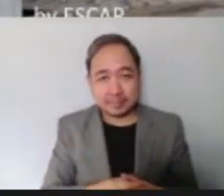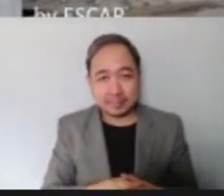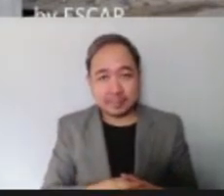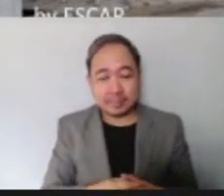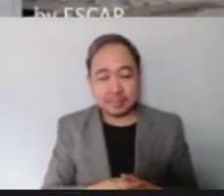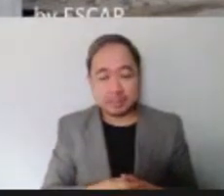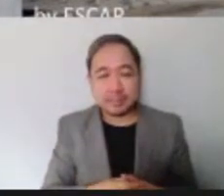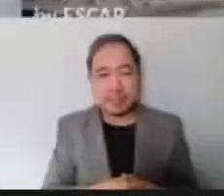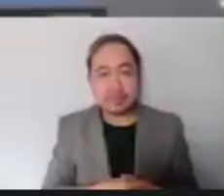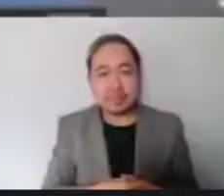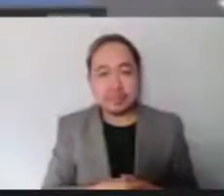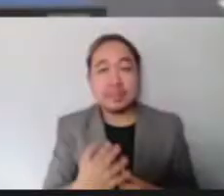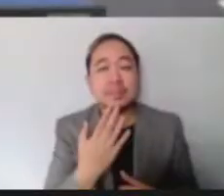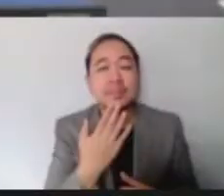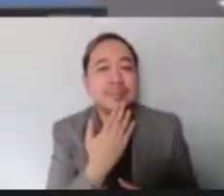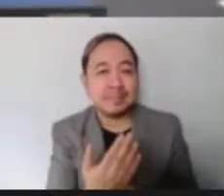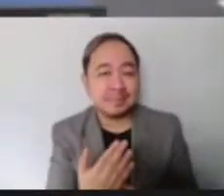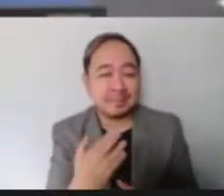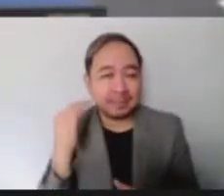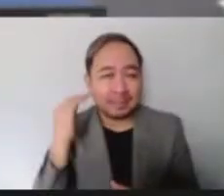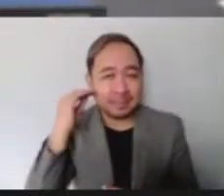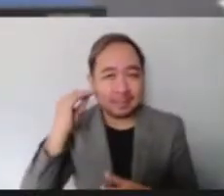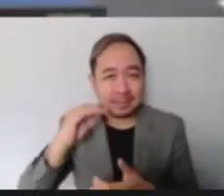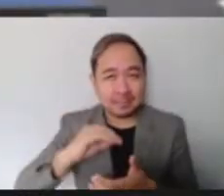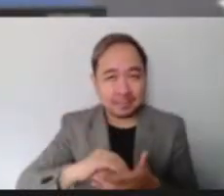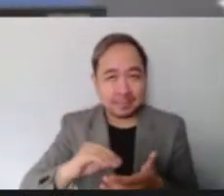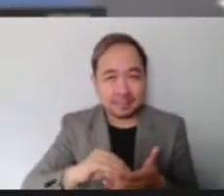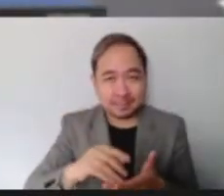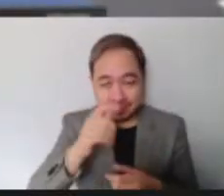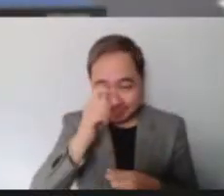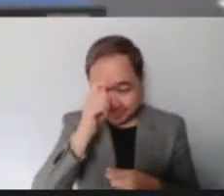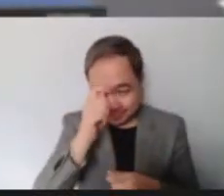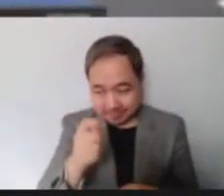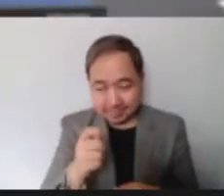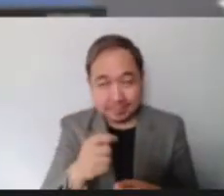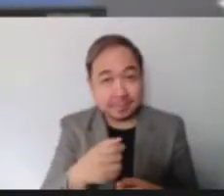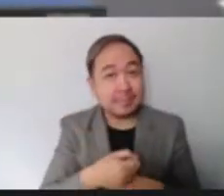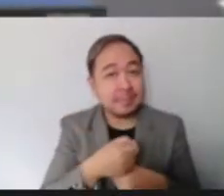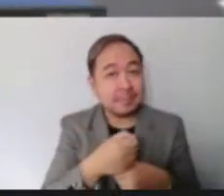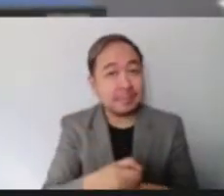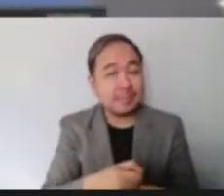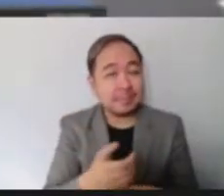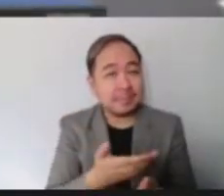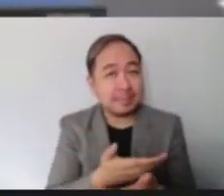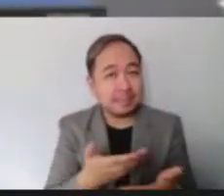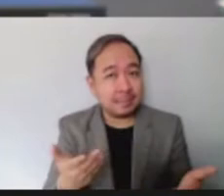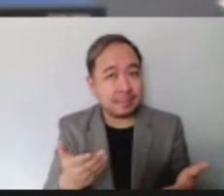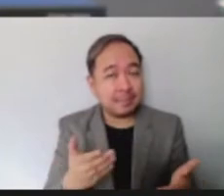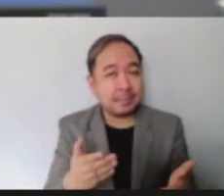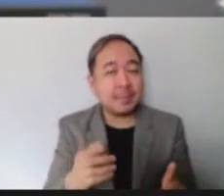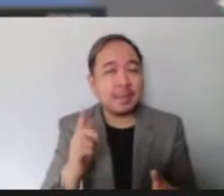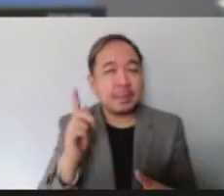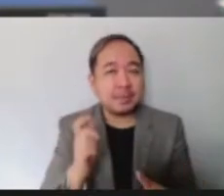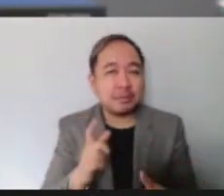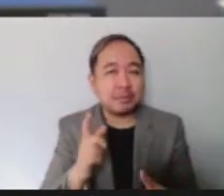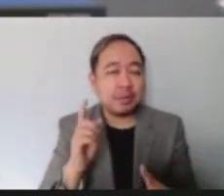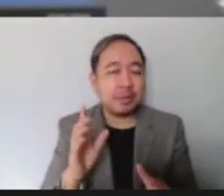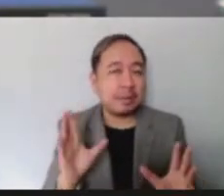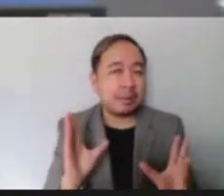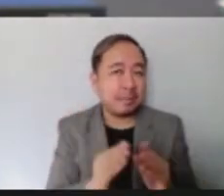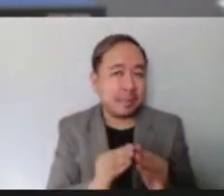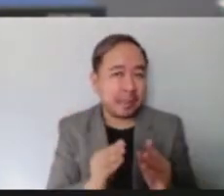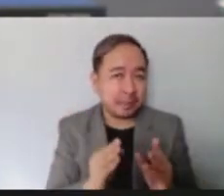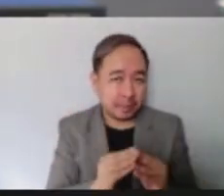thank you Secretariat excellencies and distinguished delegates we will resume deliberations at